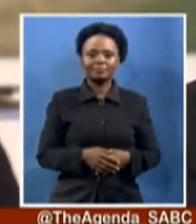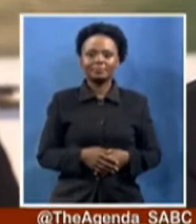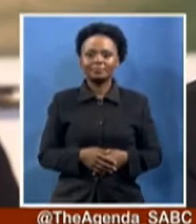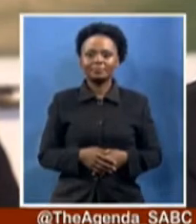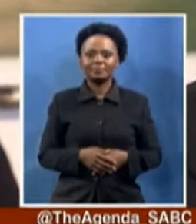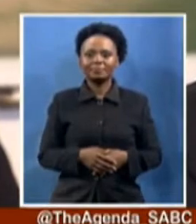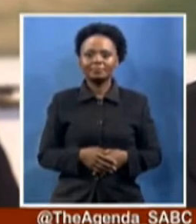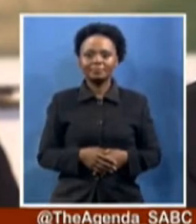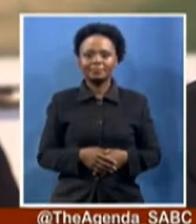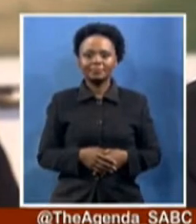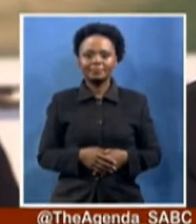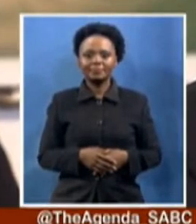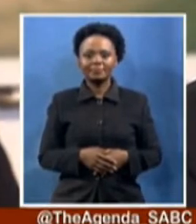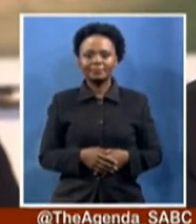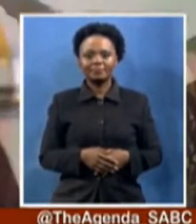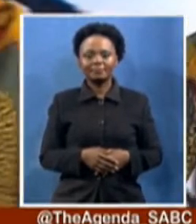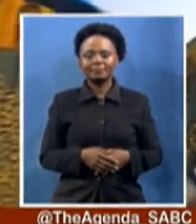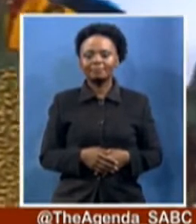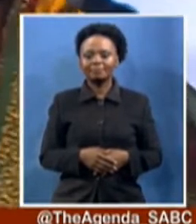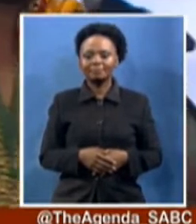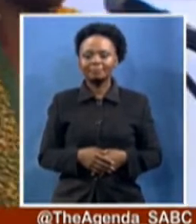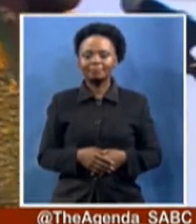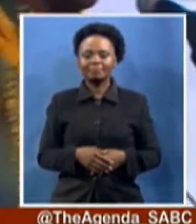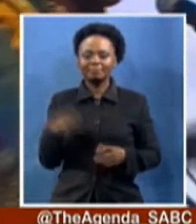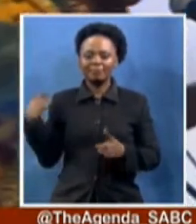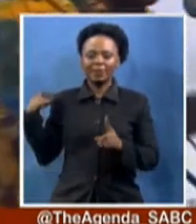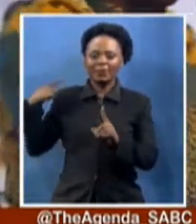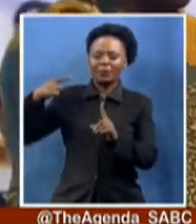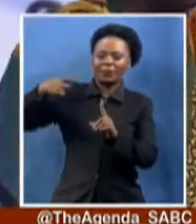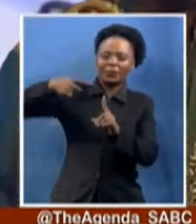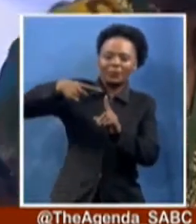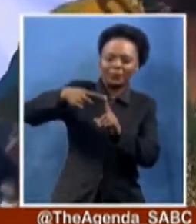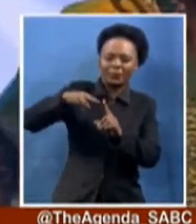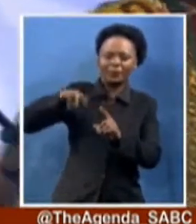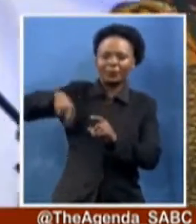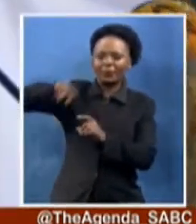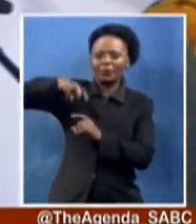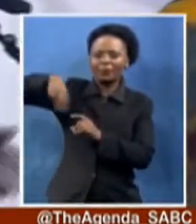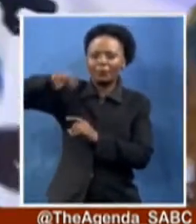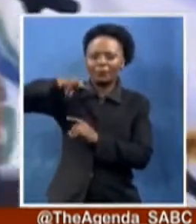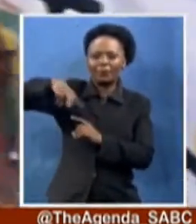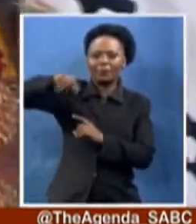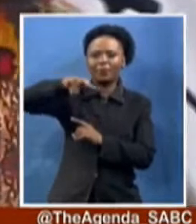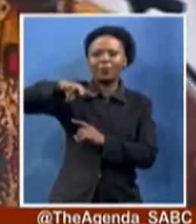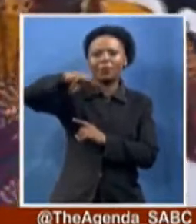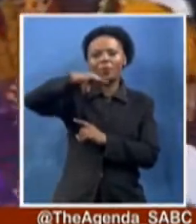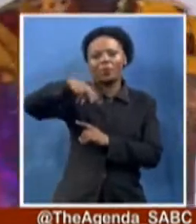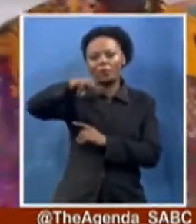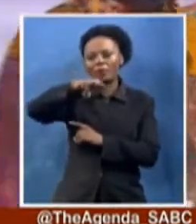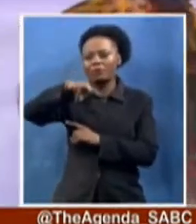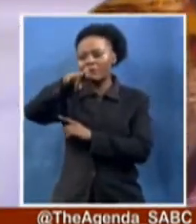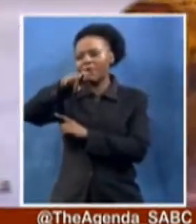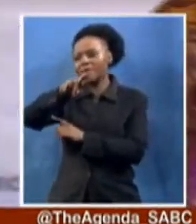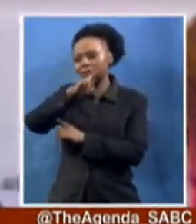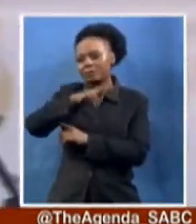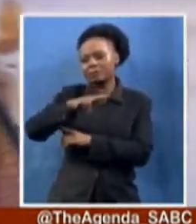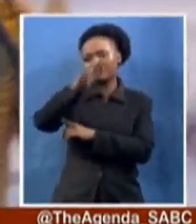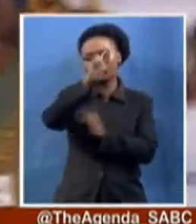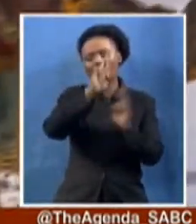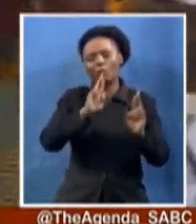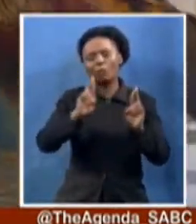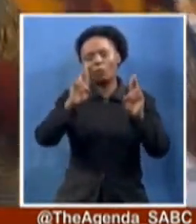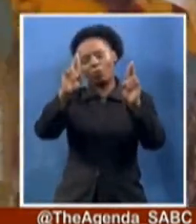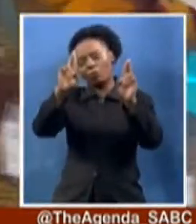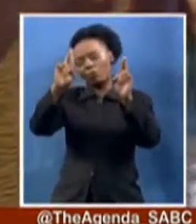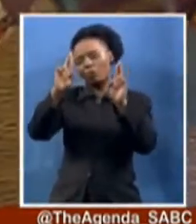was a journey of hope. It was a journey of peace. It was